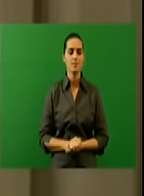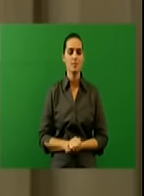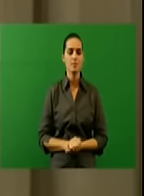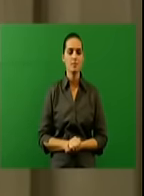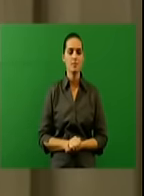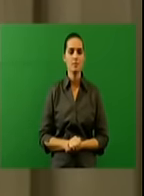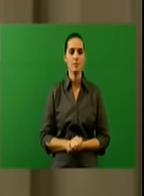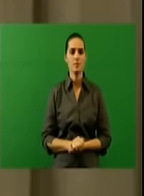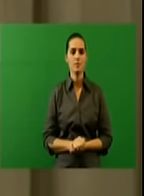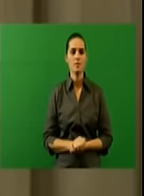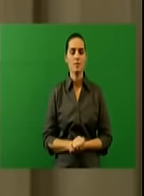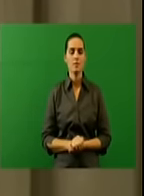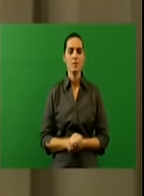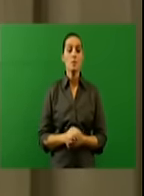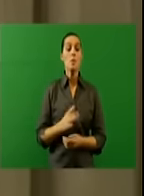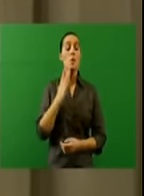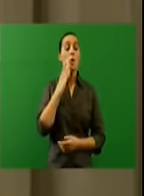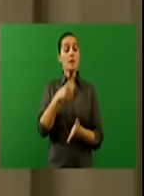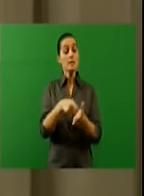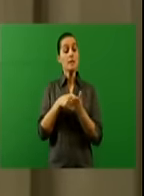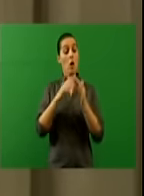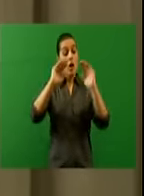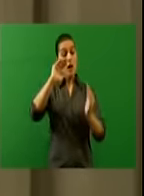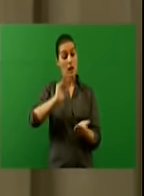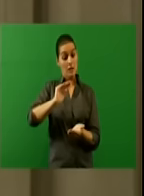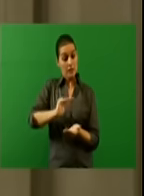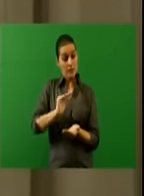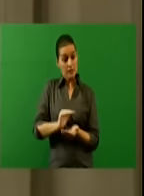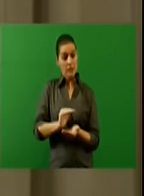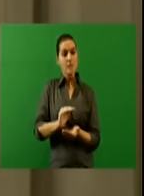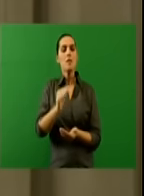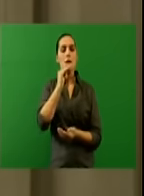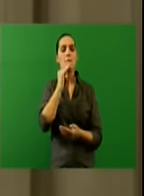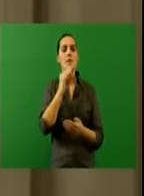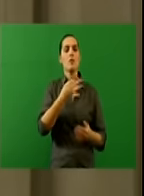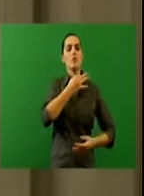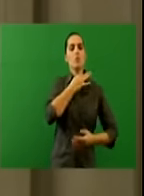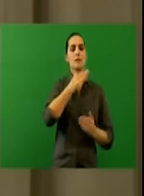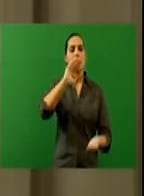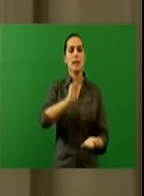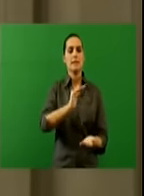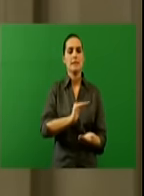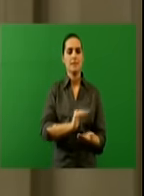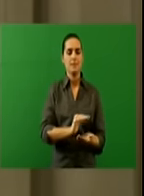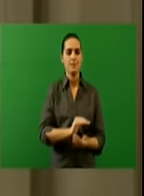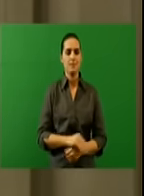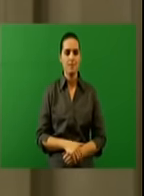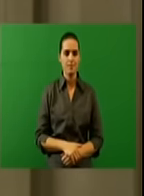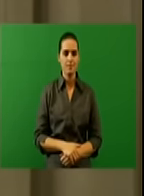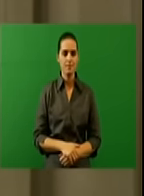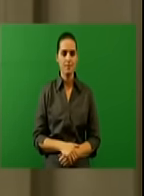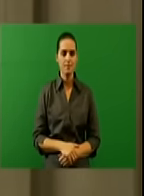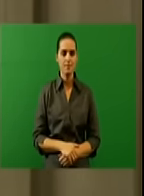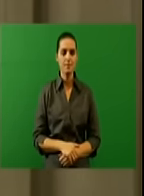weak consumption expenditure growth may also contribute to downside risks. Whilst the committee